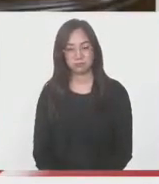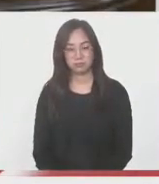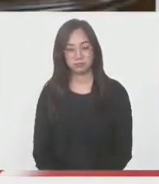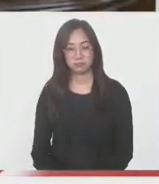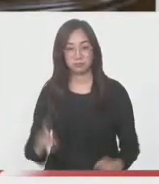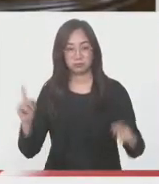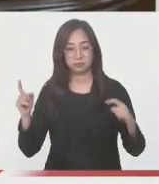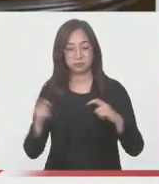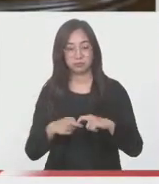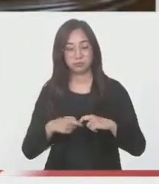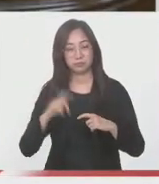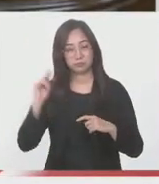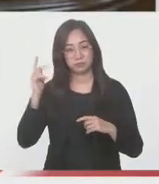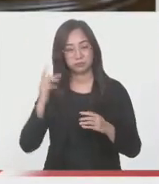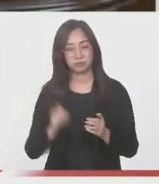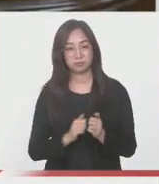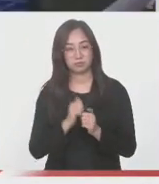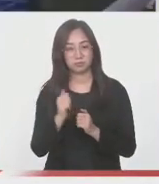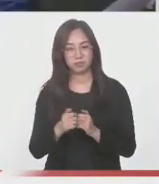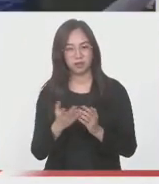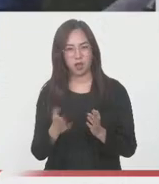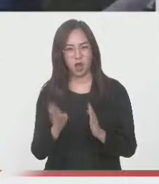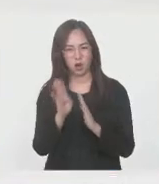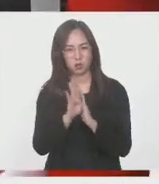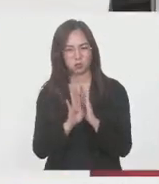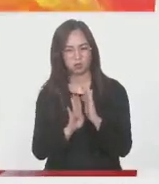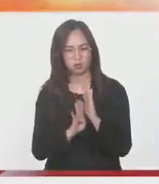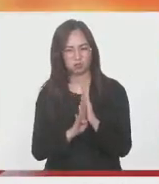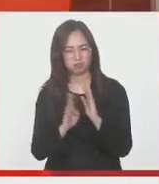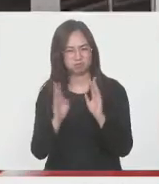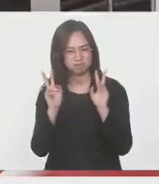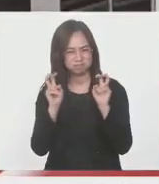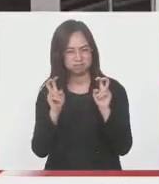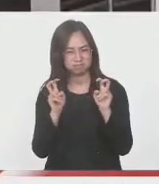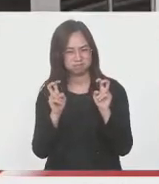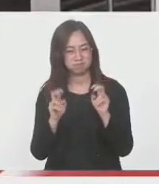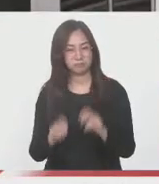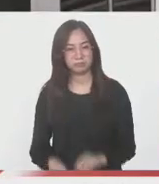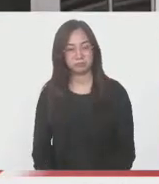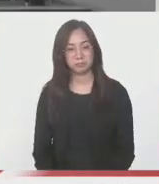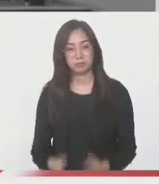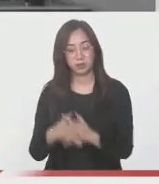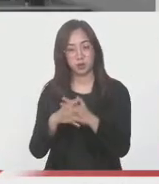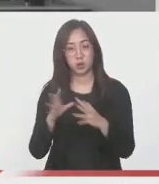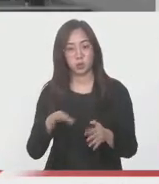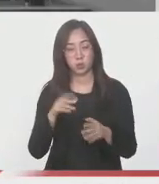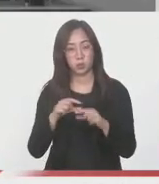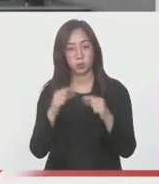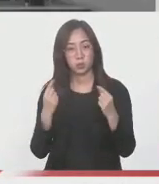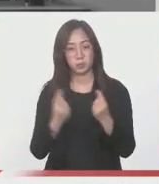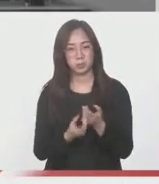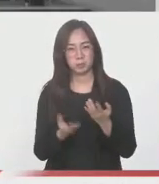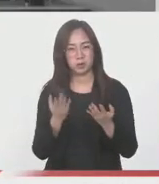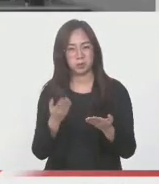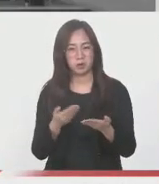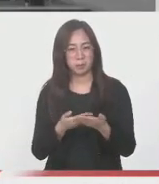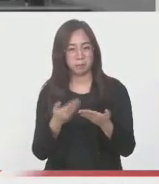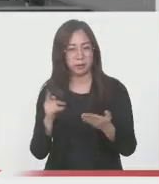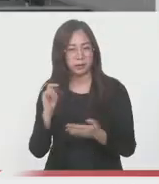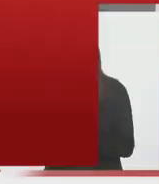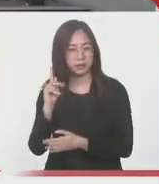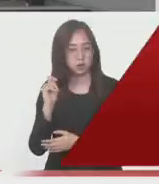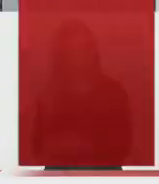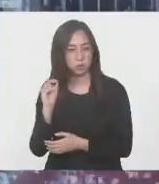Spain's parliament passes a controversial bill. And an American investor group may be trying to buy TikTok.